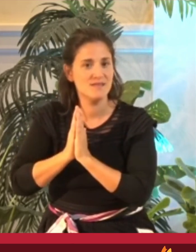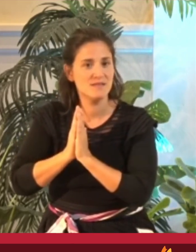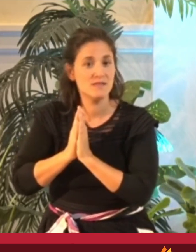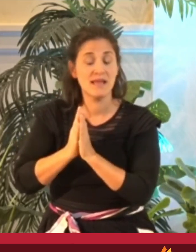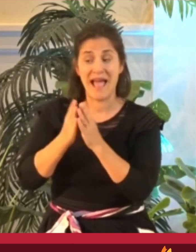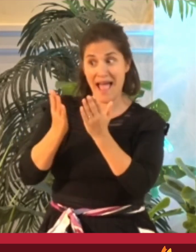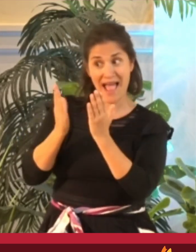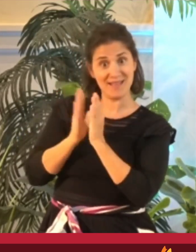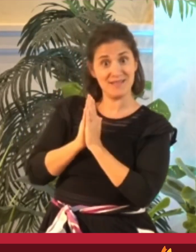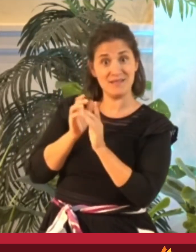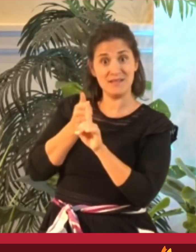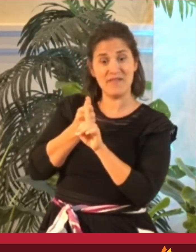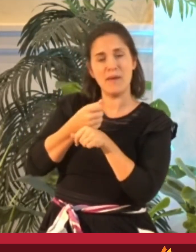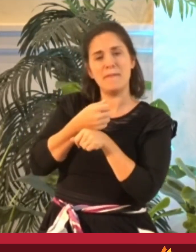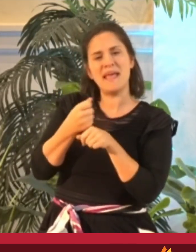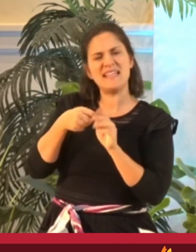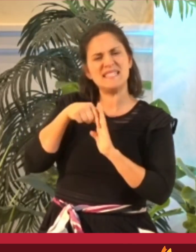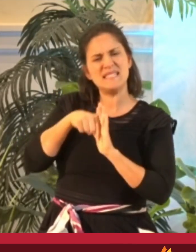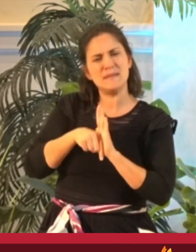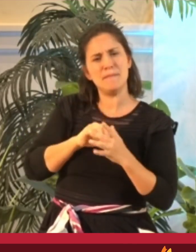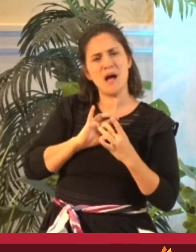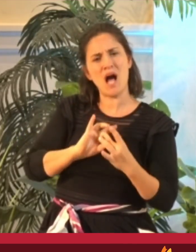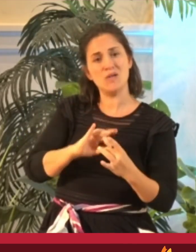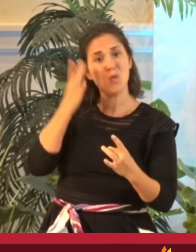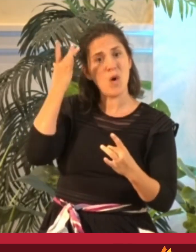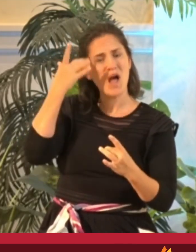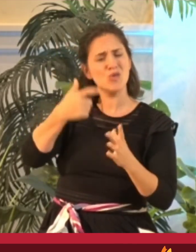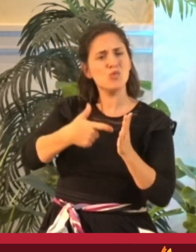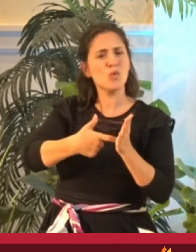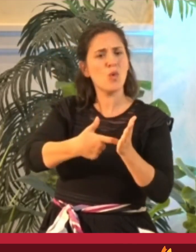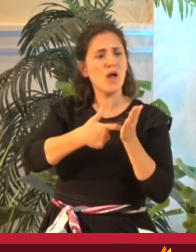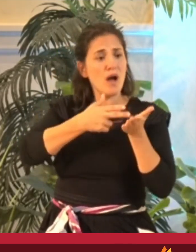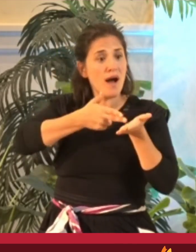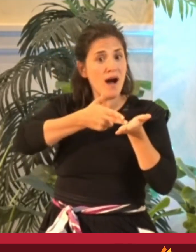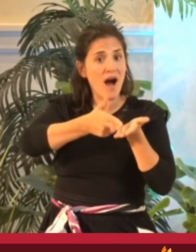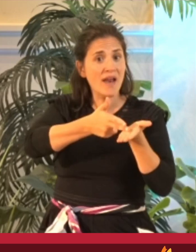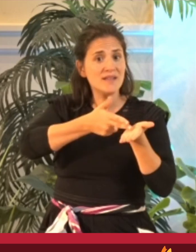because it requires honesty and humility,